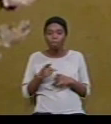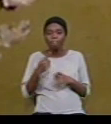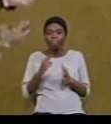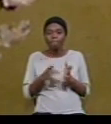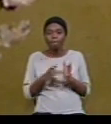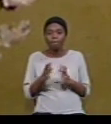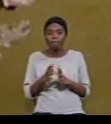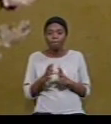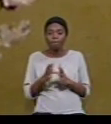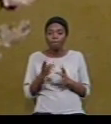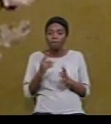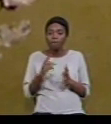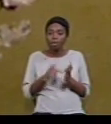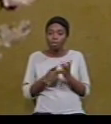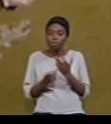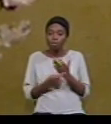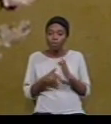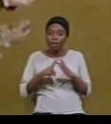program starts at